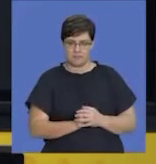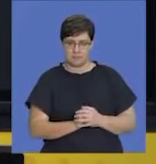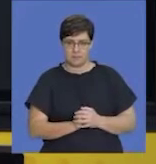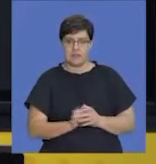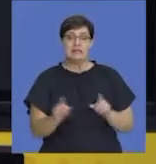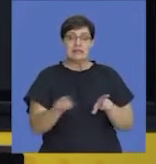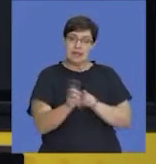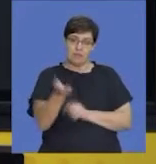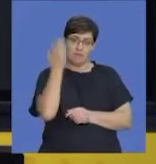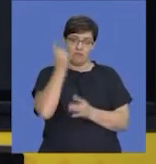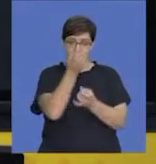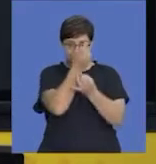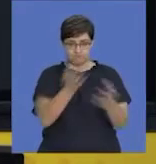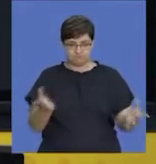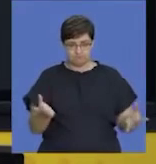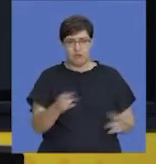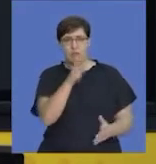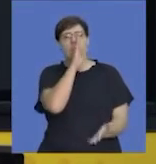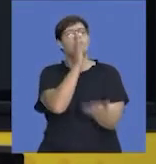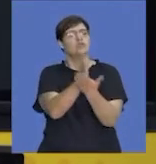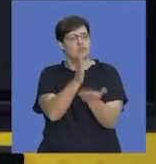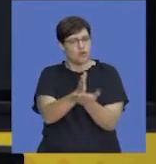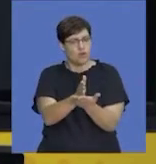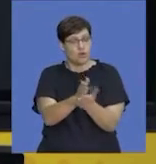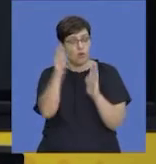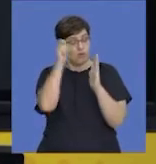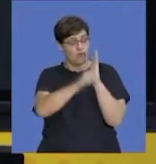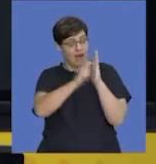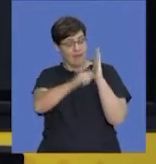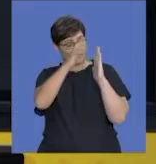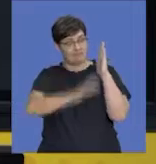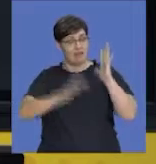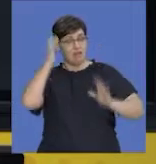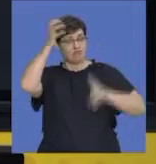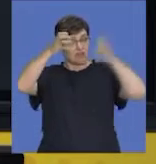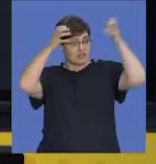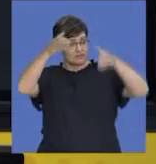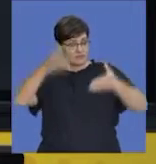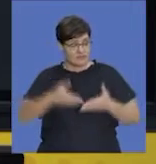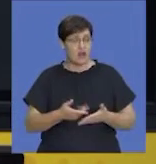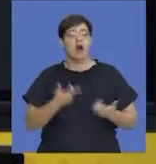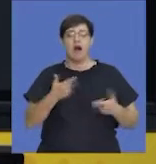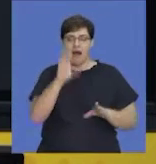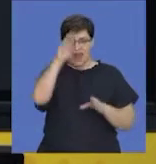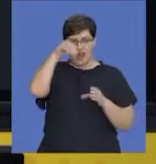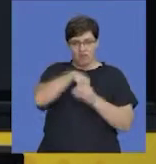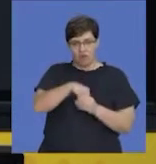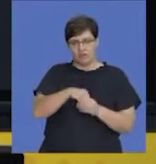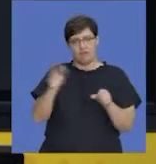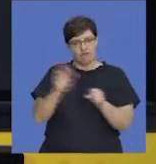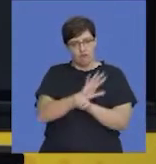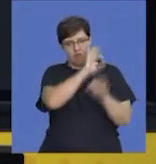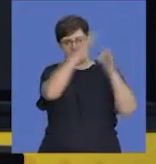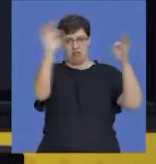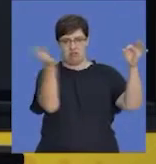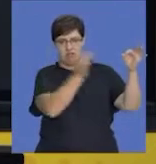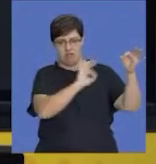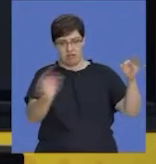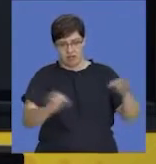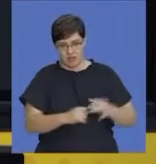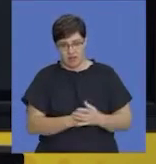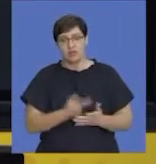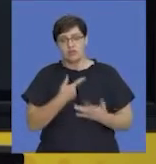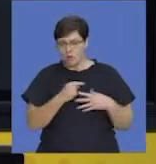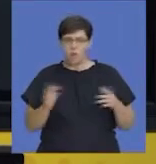remember, as I indicated before, you must ensure that when you are writing your creative essay, you include the entire quotation. So